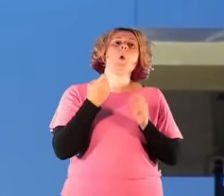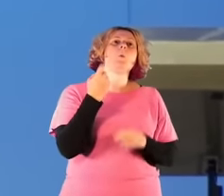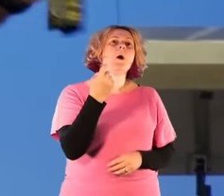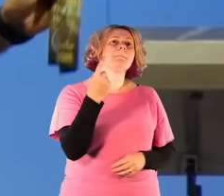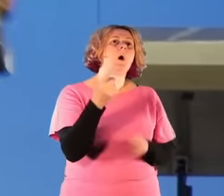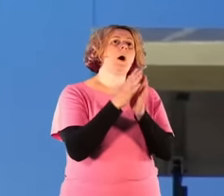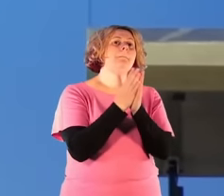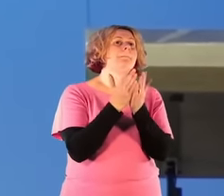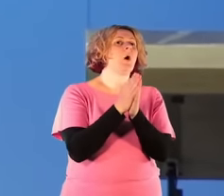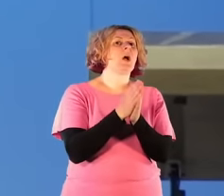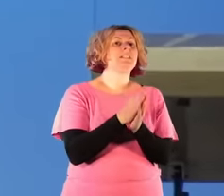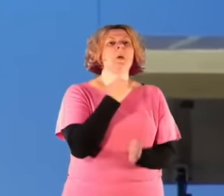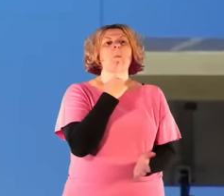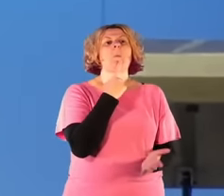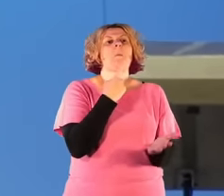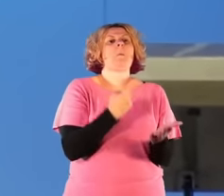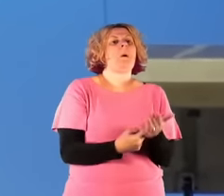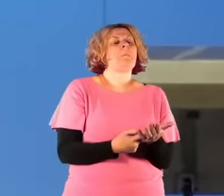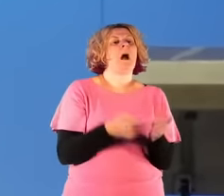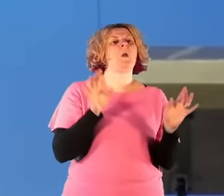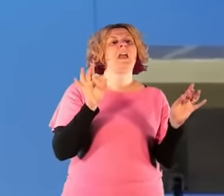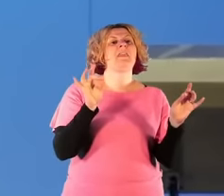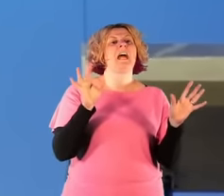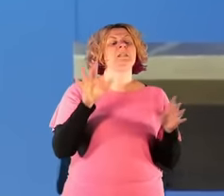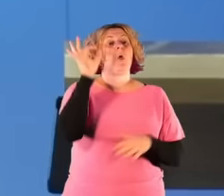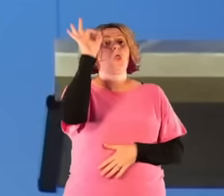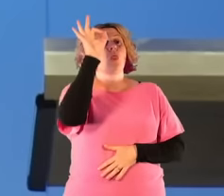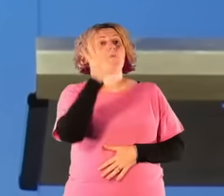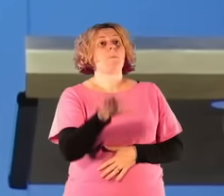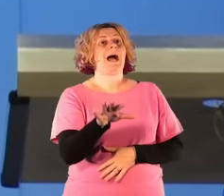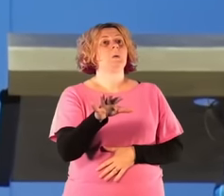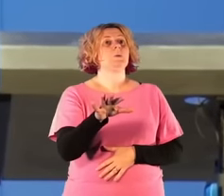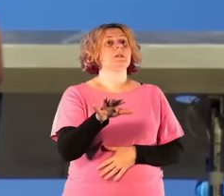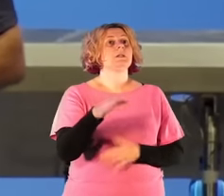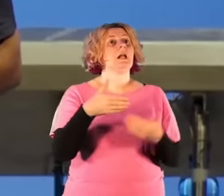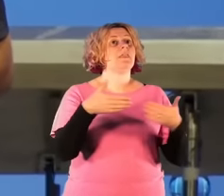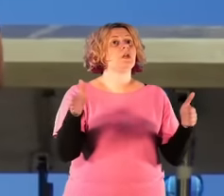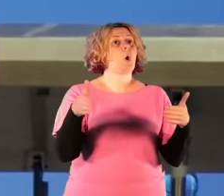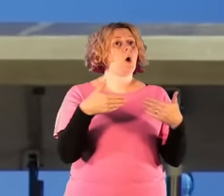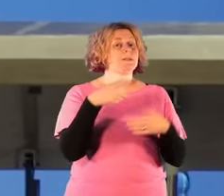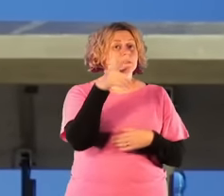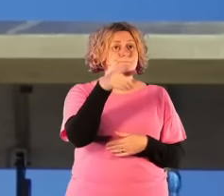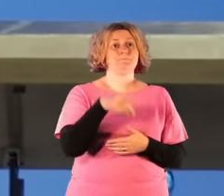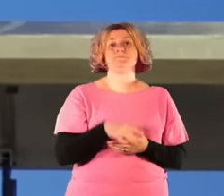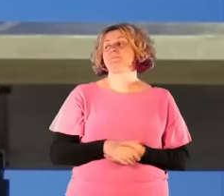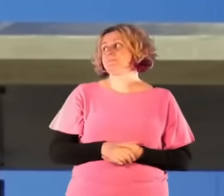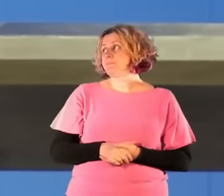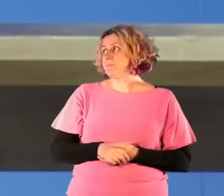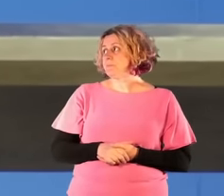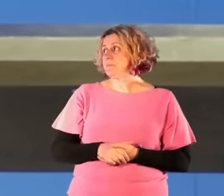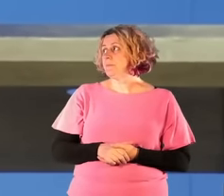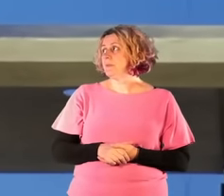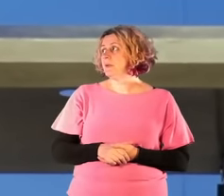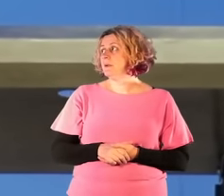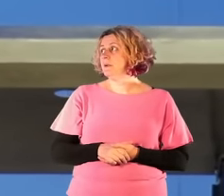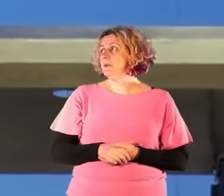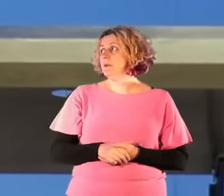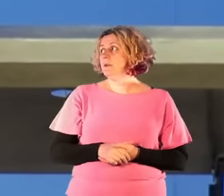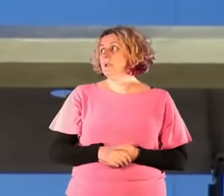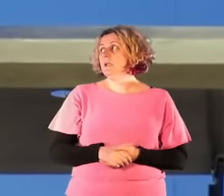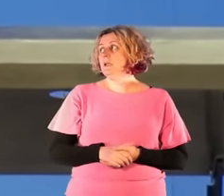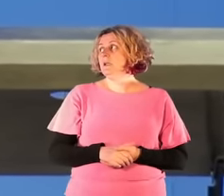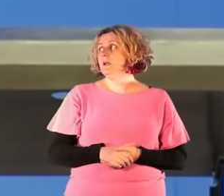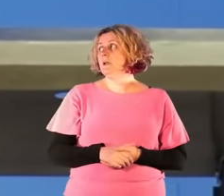get, and it's just a quid. You can throw your pound in the bucket, but through the generosity of somebody of the convention, if you're here in